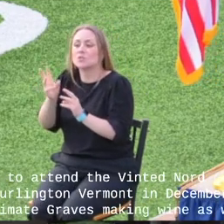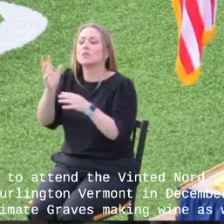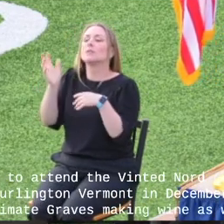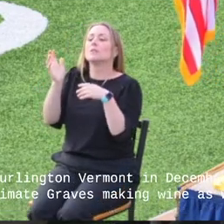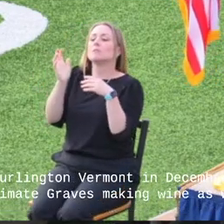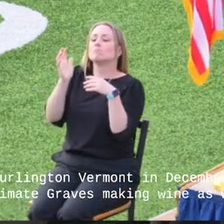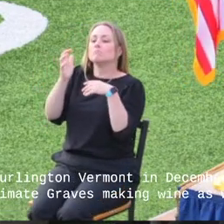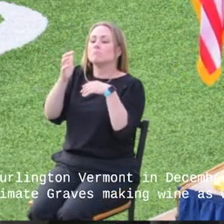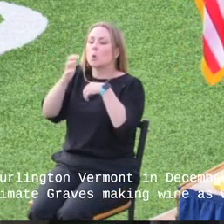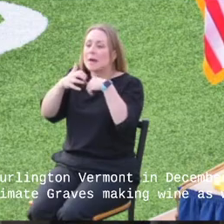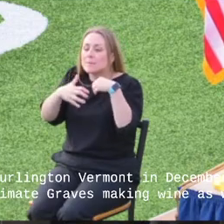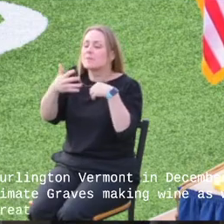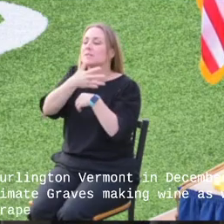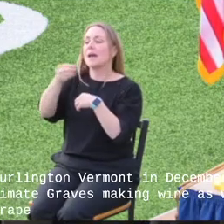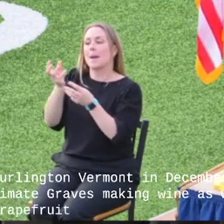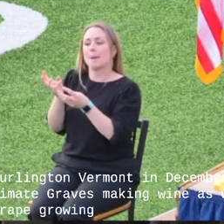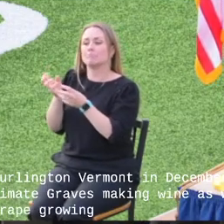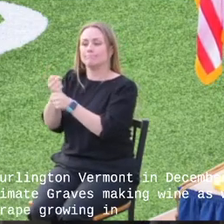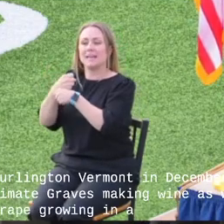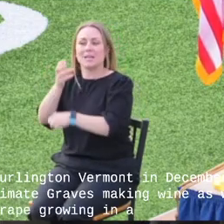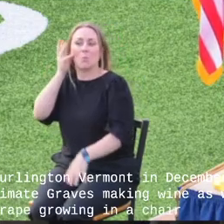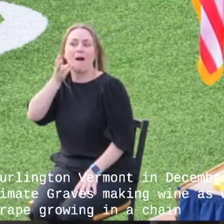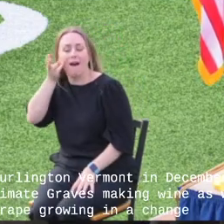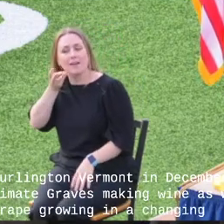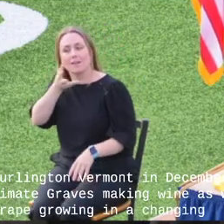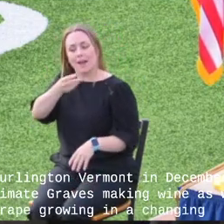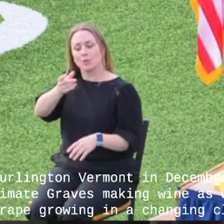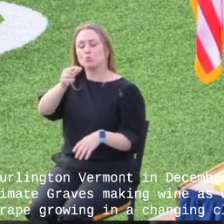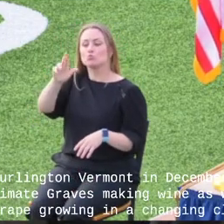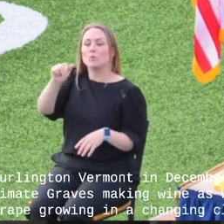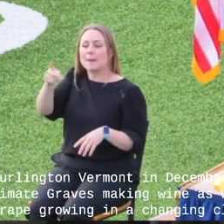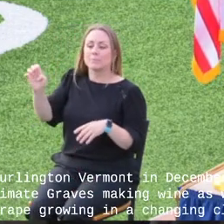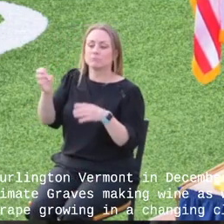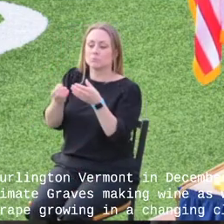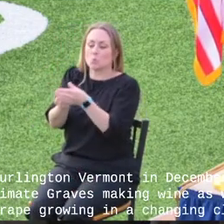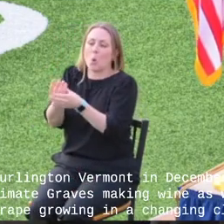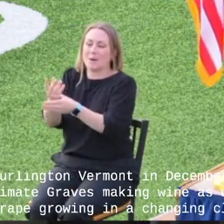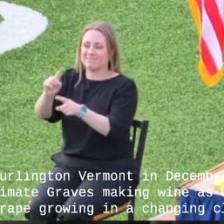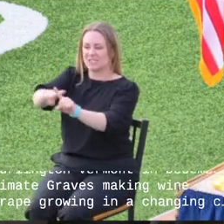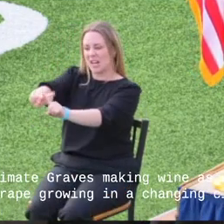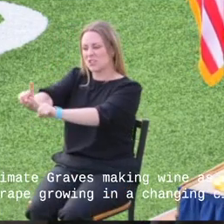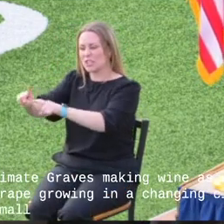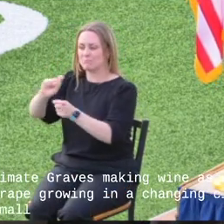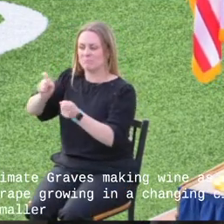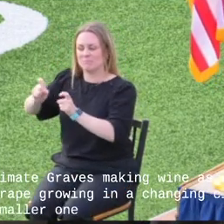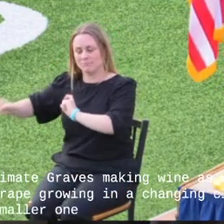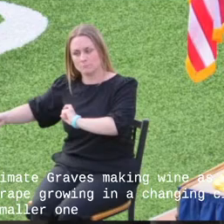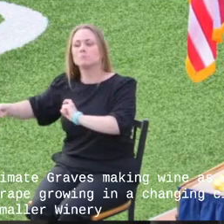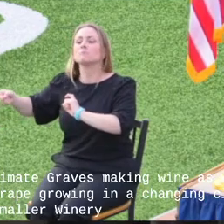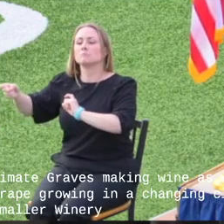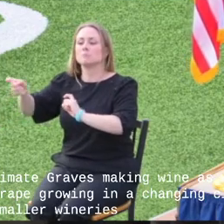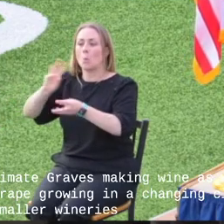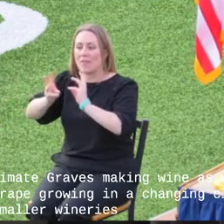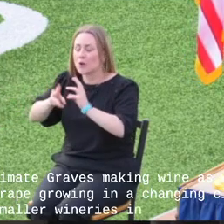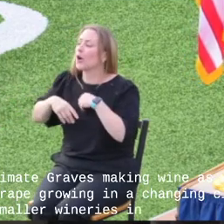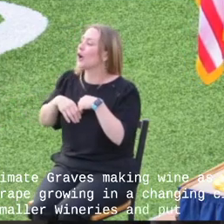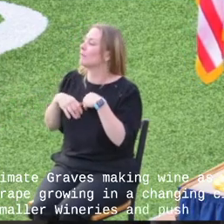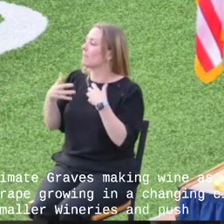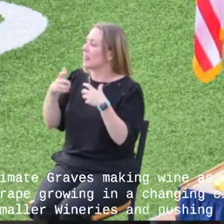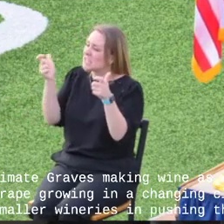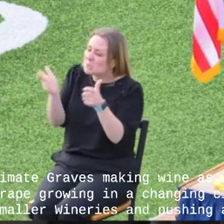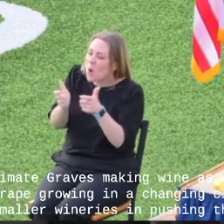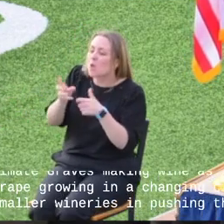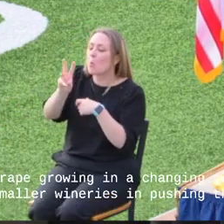well as addressing grape growing in a changing climate, marketing for smaller wineries, and pushing